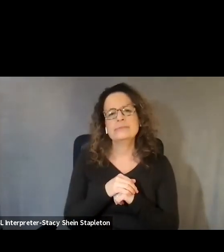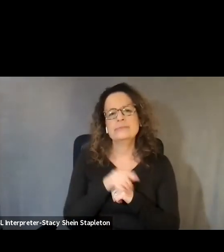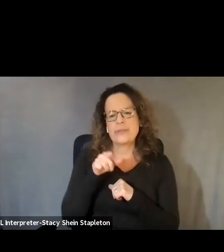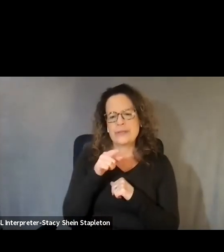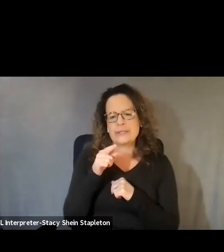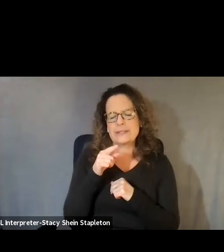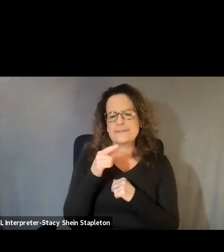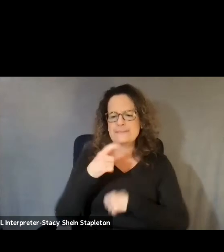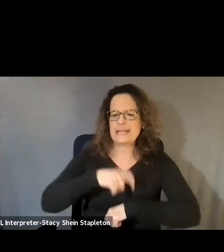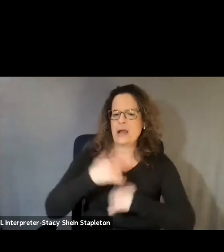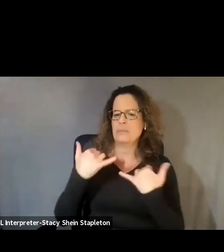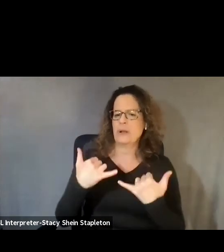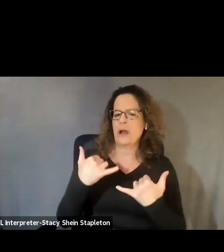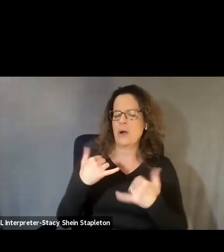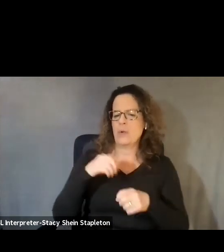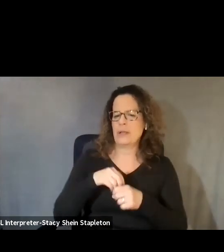era